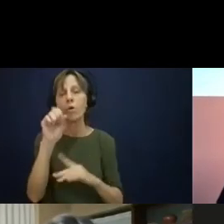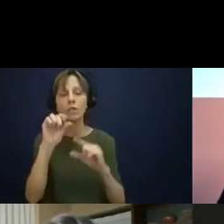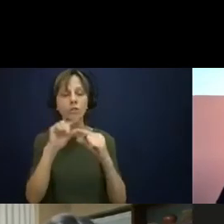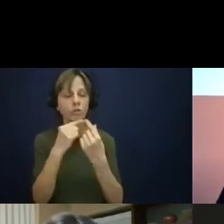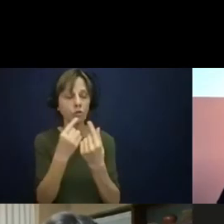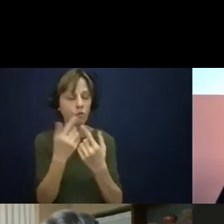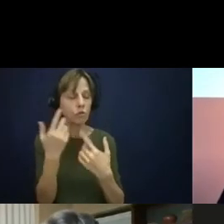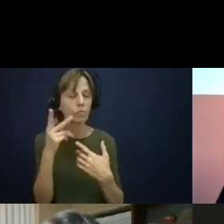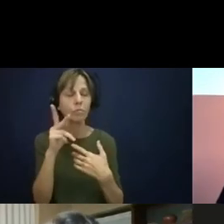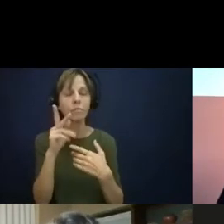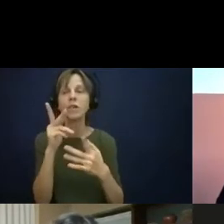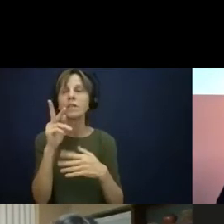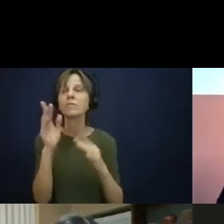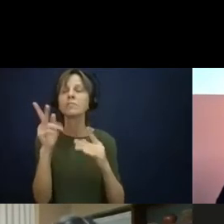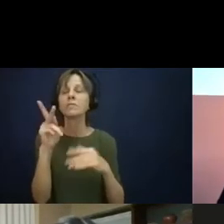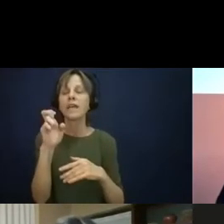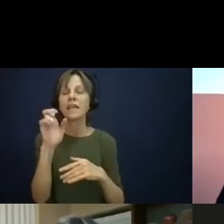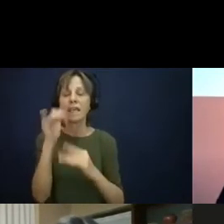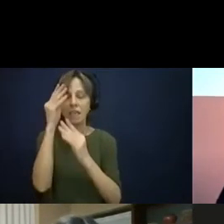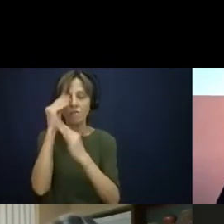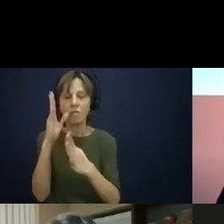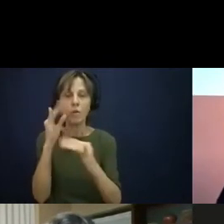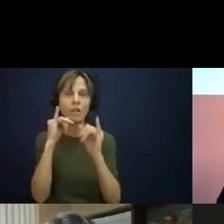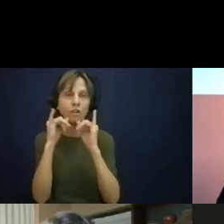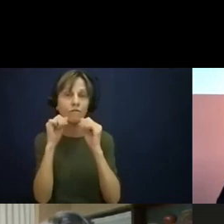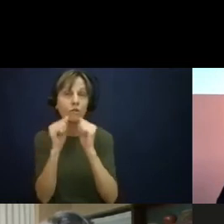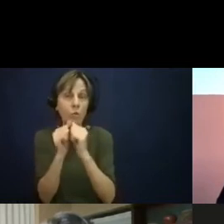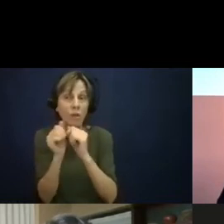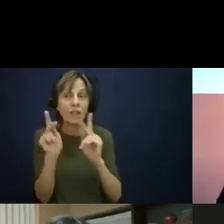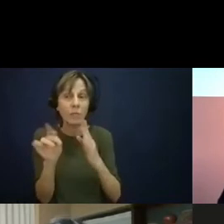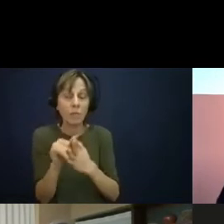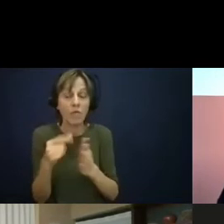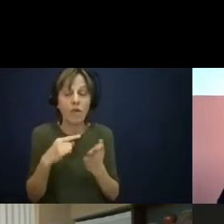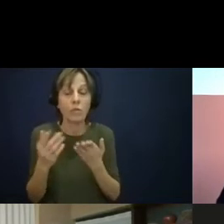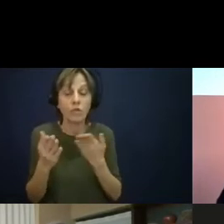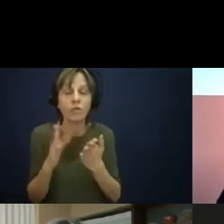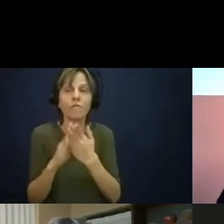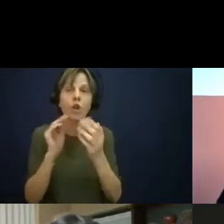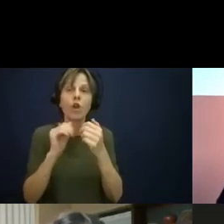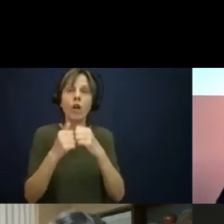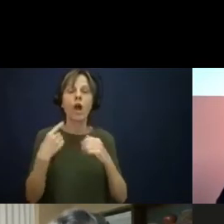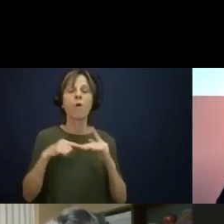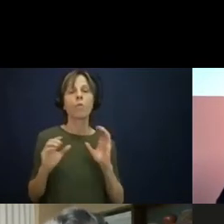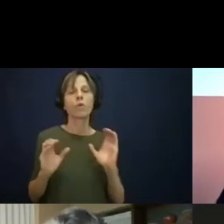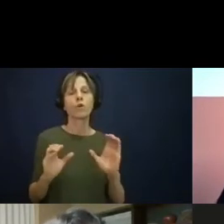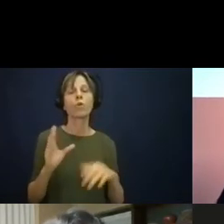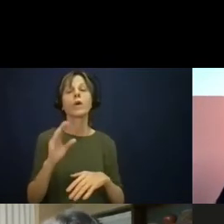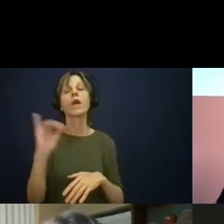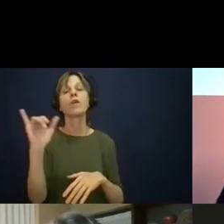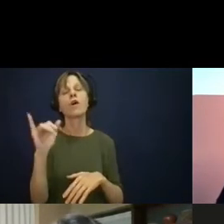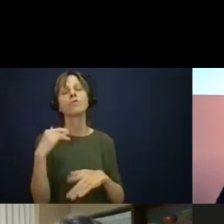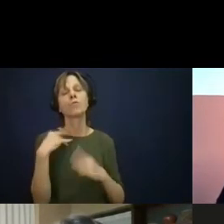informant interviews with the people we serve to learn more about how we're doing. And then we also have a couple of programs that use